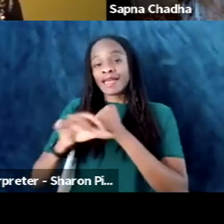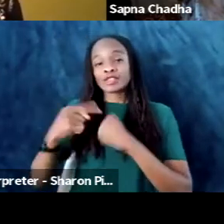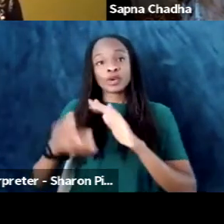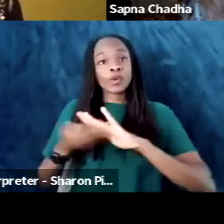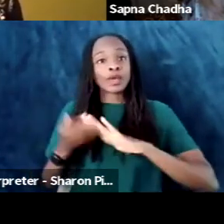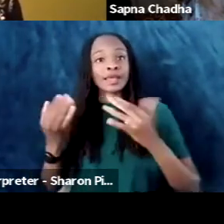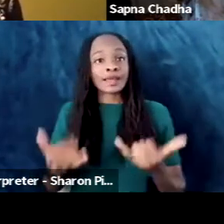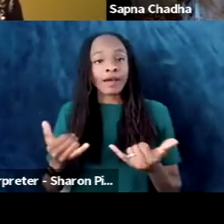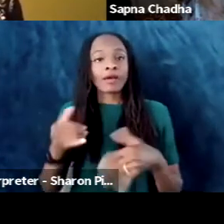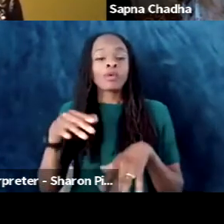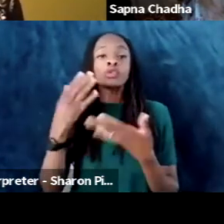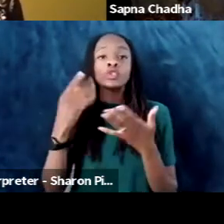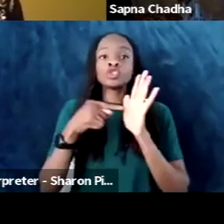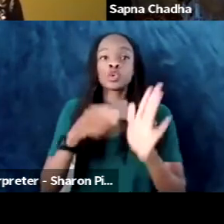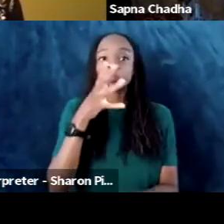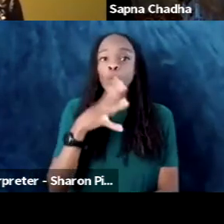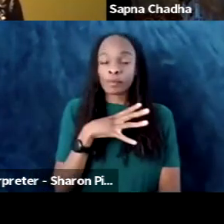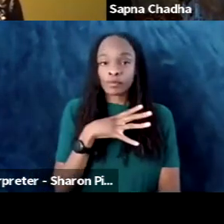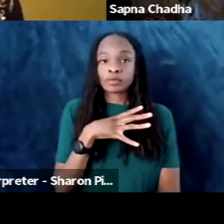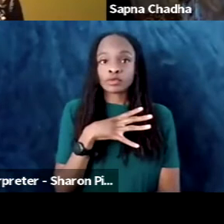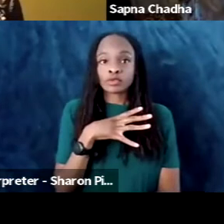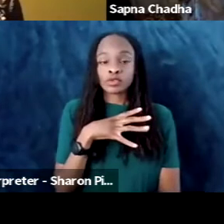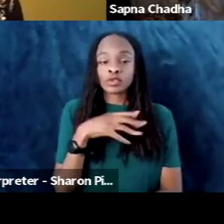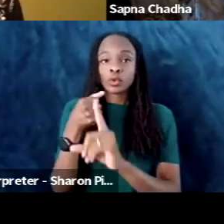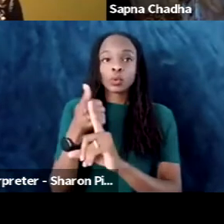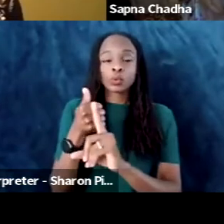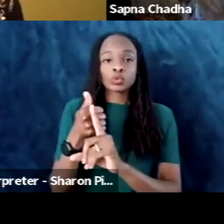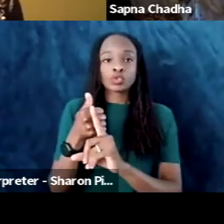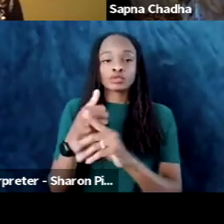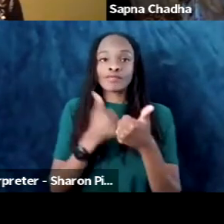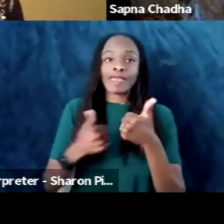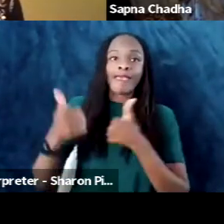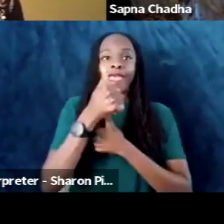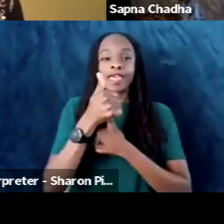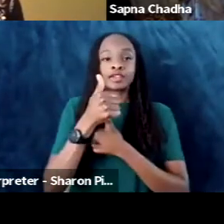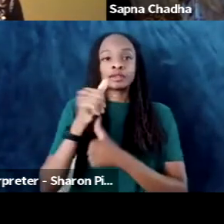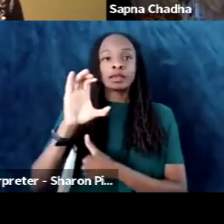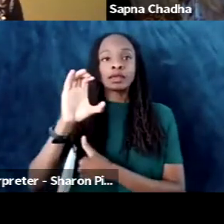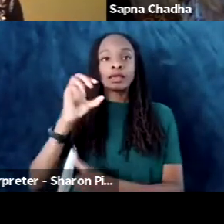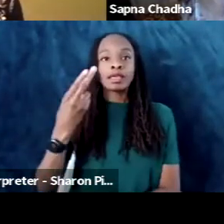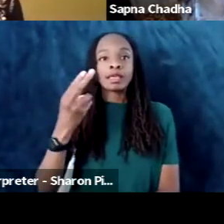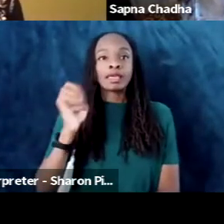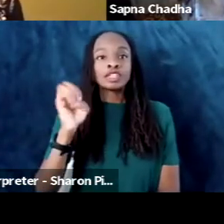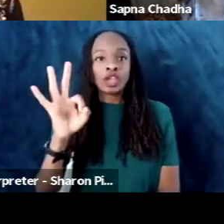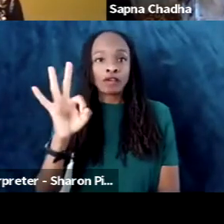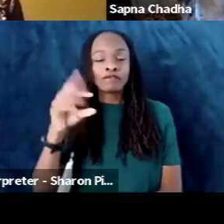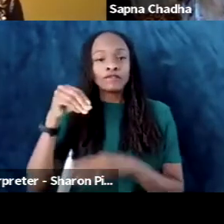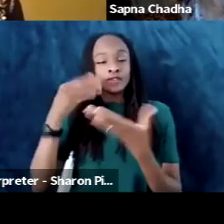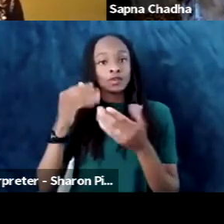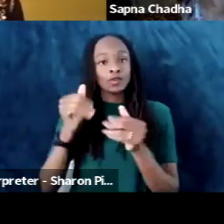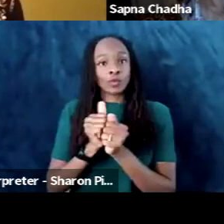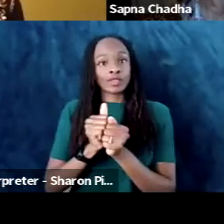on Ariel shows a woman who is the head chef in a high-end restaurant,